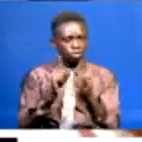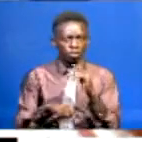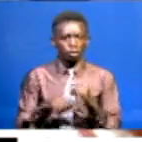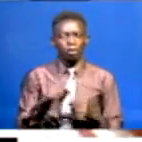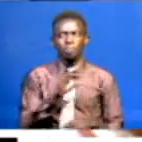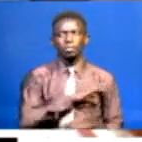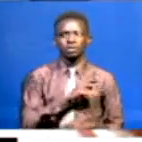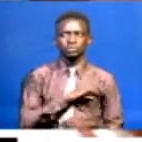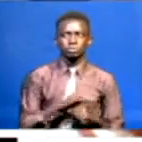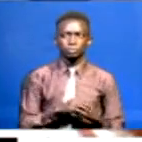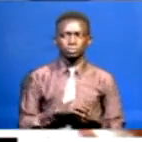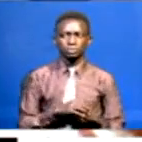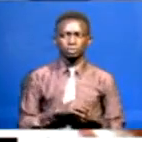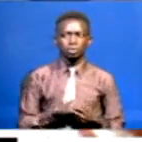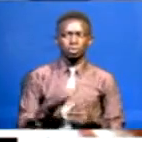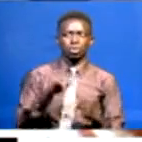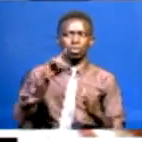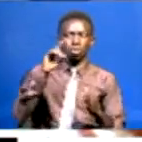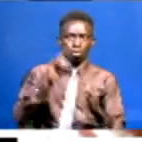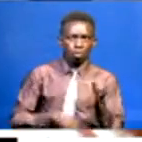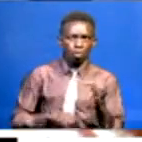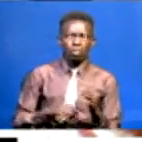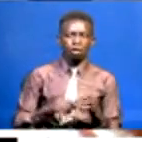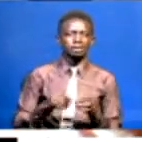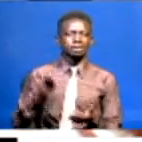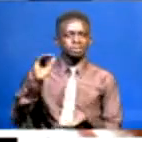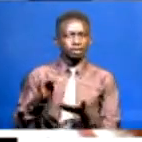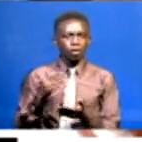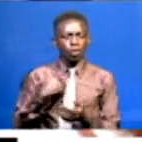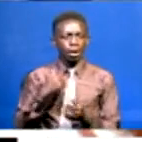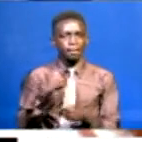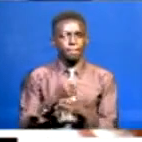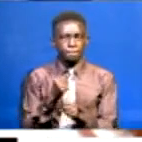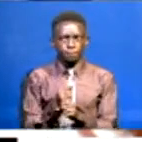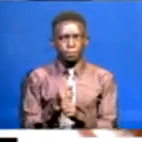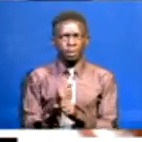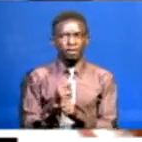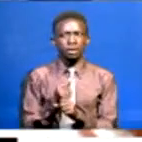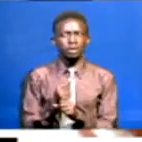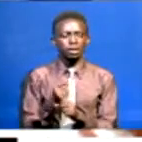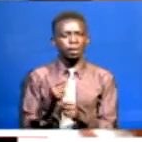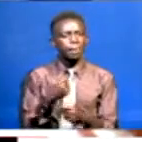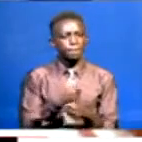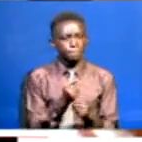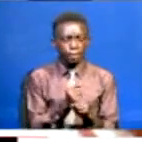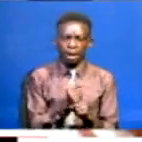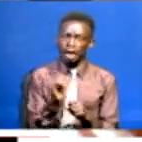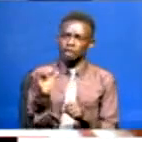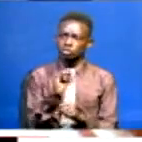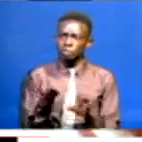What reduction do you intend to make consumers in Kenya access